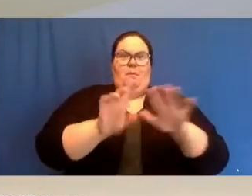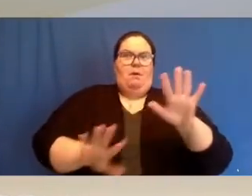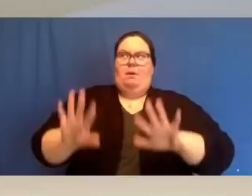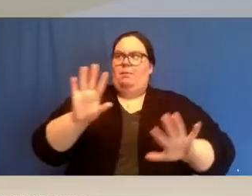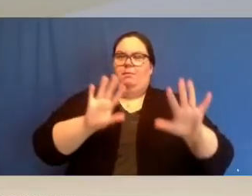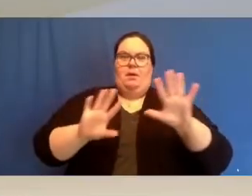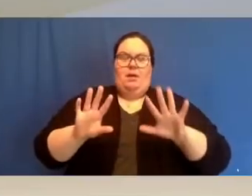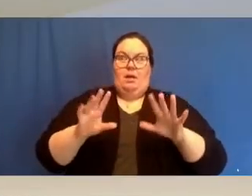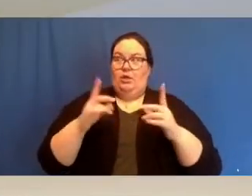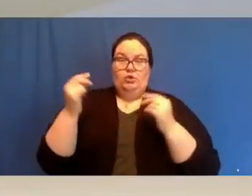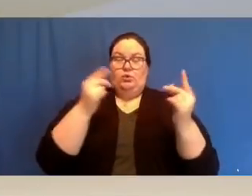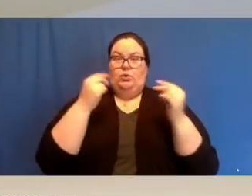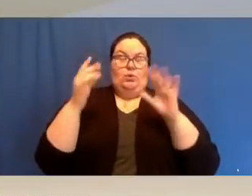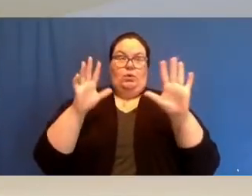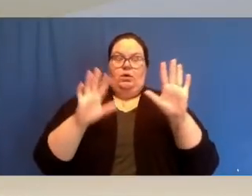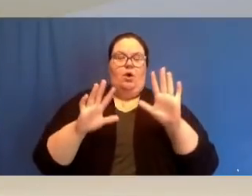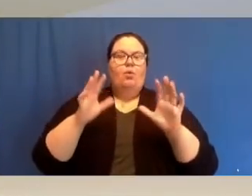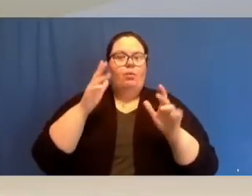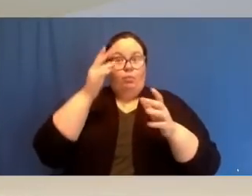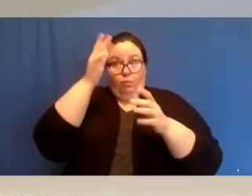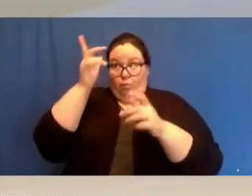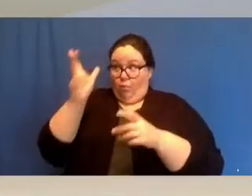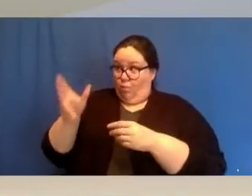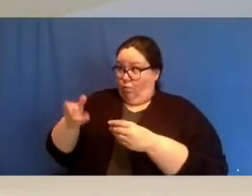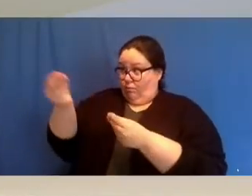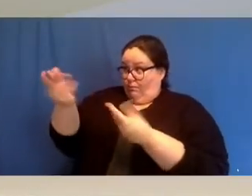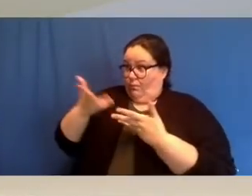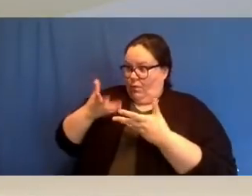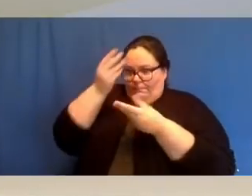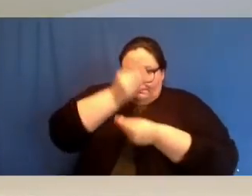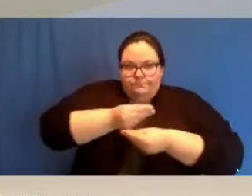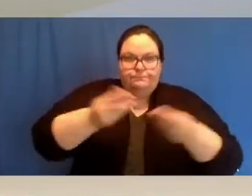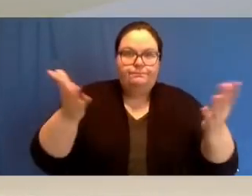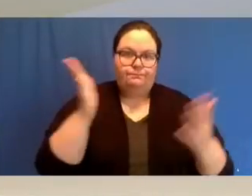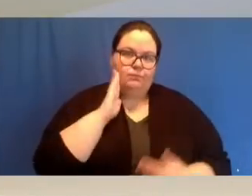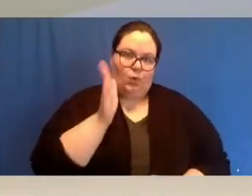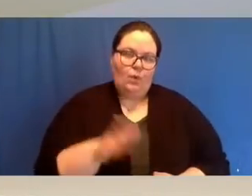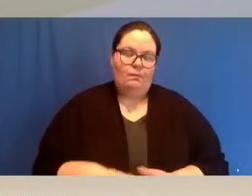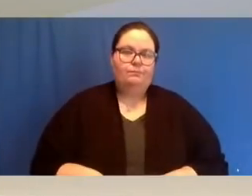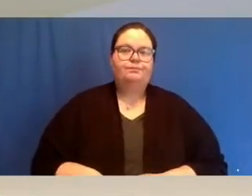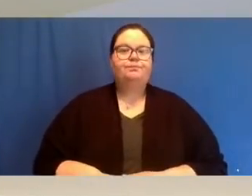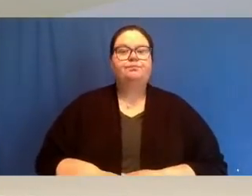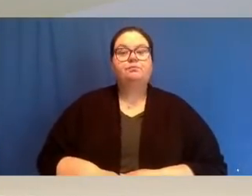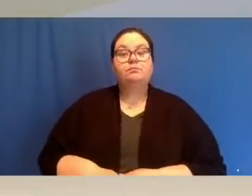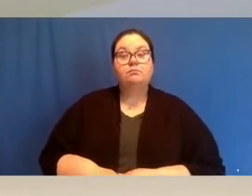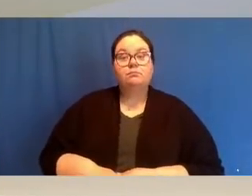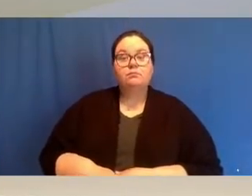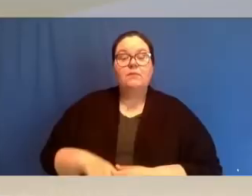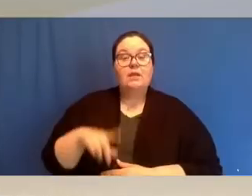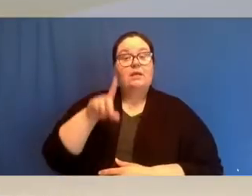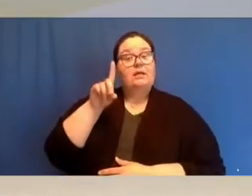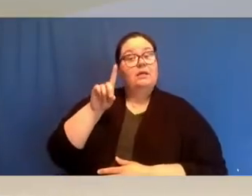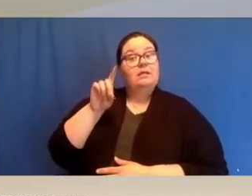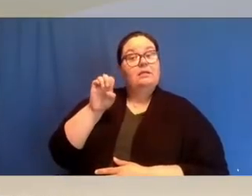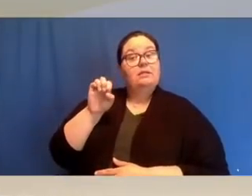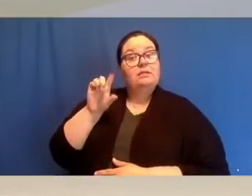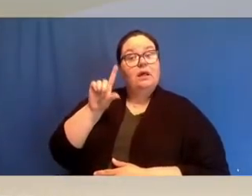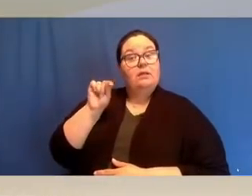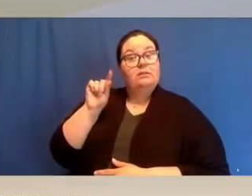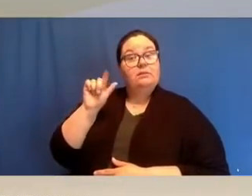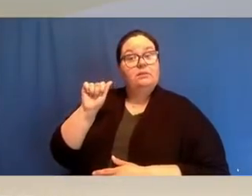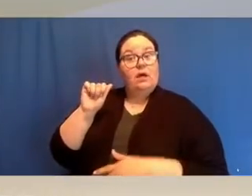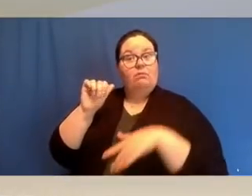the office, and they will be provided as they become available. While Delta took over as the dominant